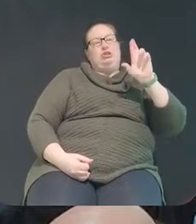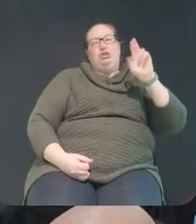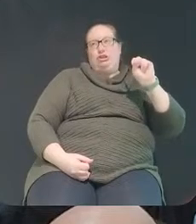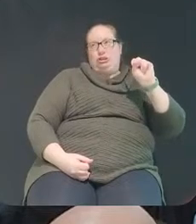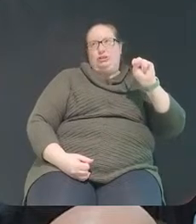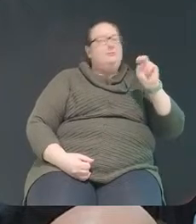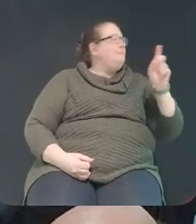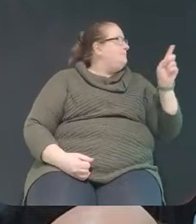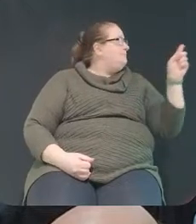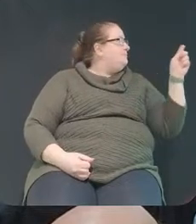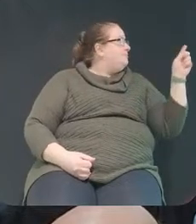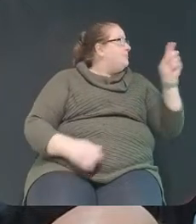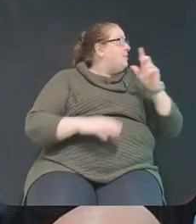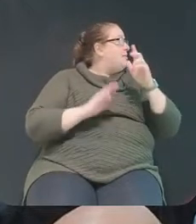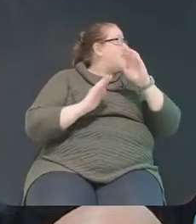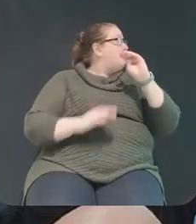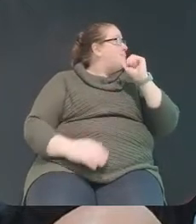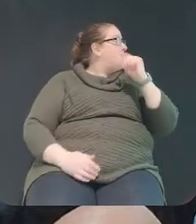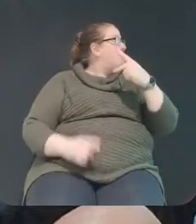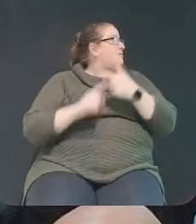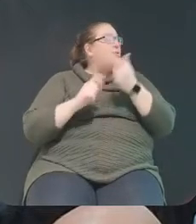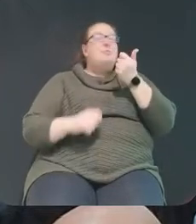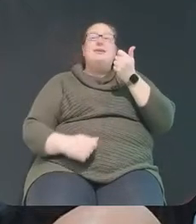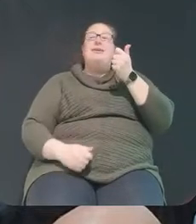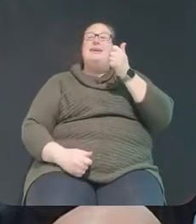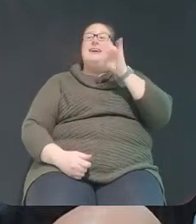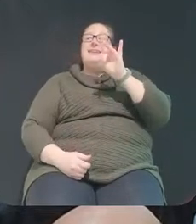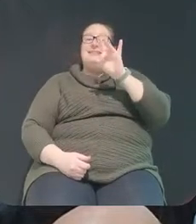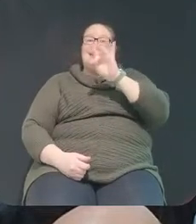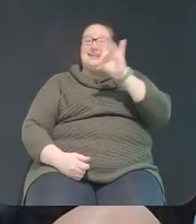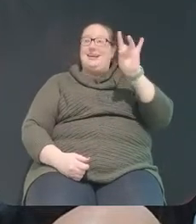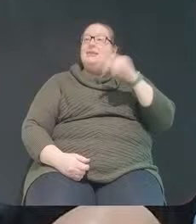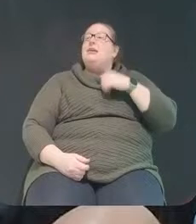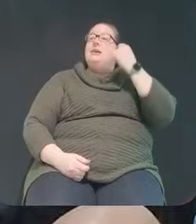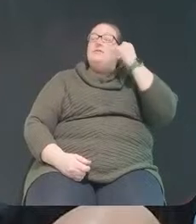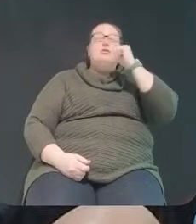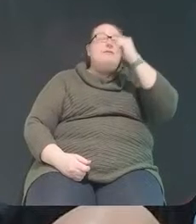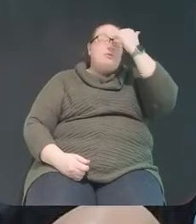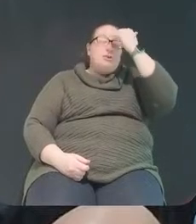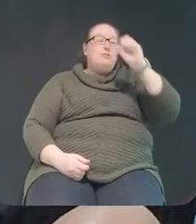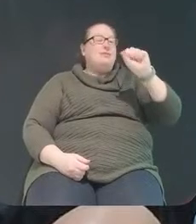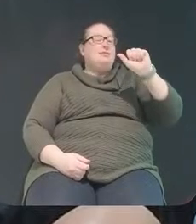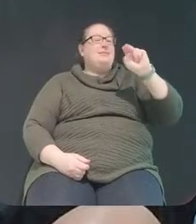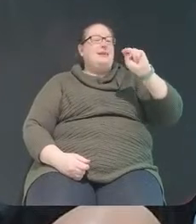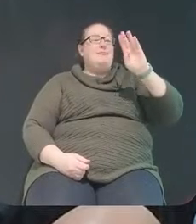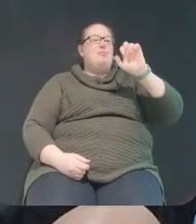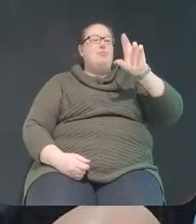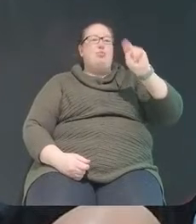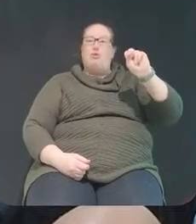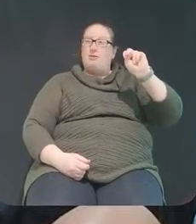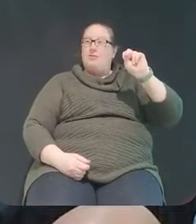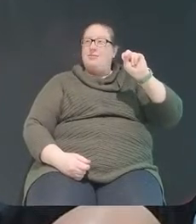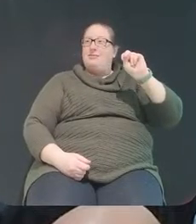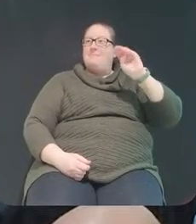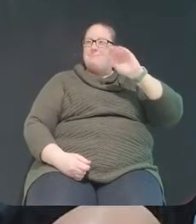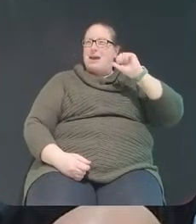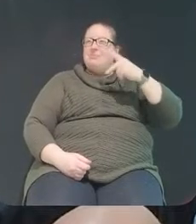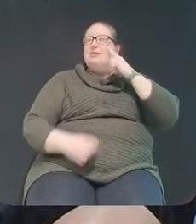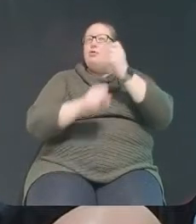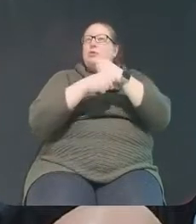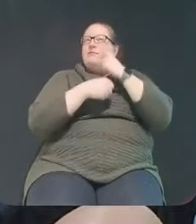Sanborn map from 1888. If you're not familiar with Sanborn maps, they were created for fire insurance